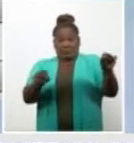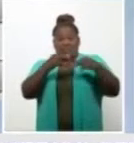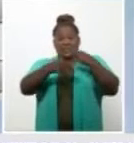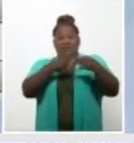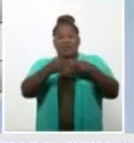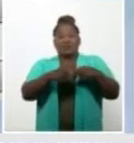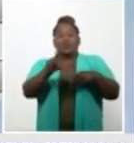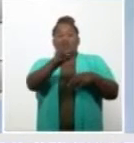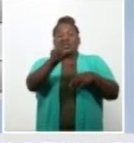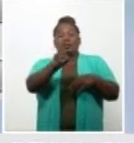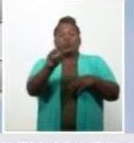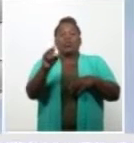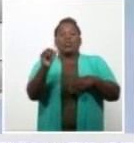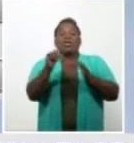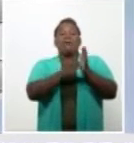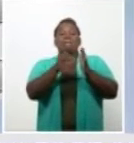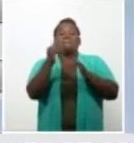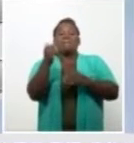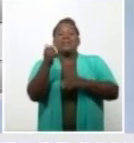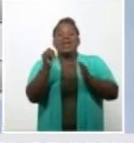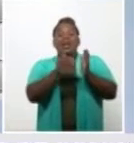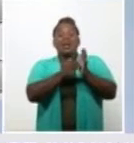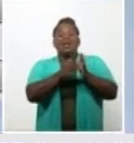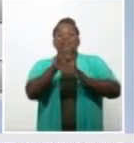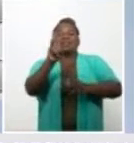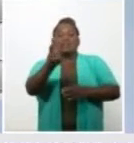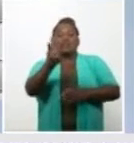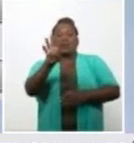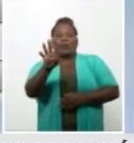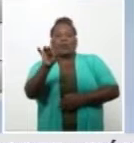And Cuba has already performed